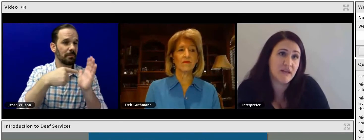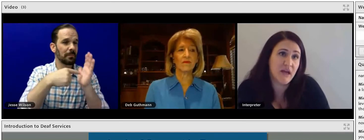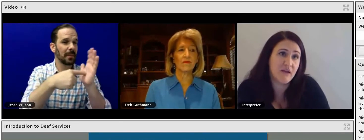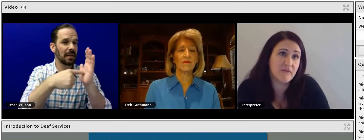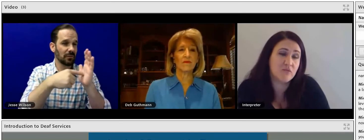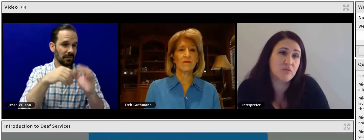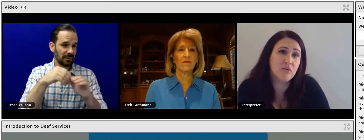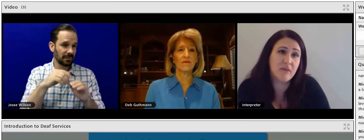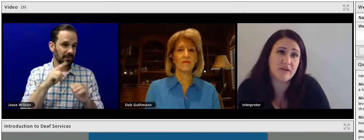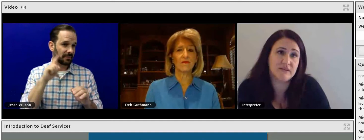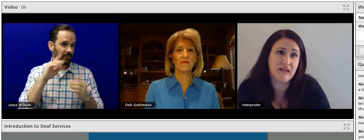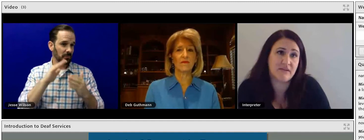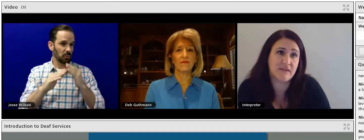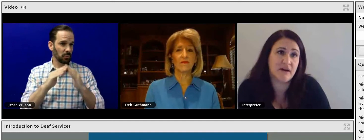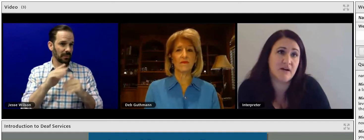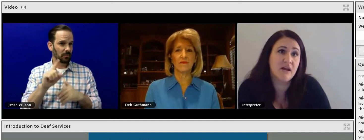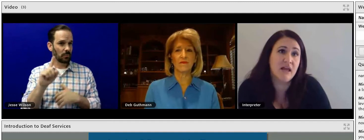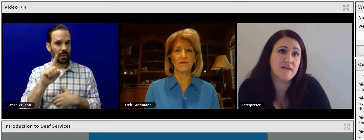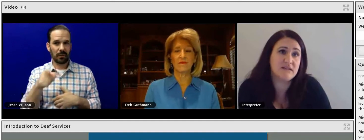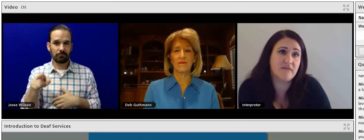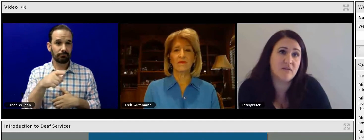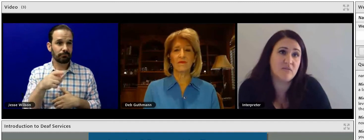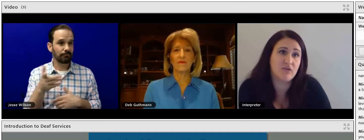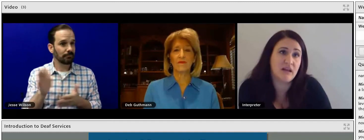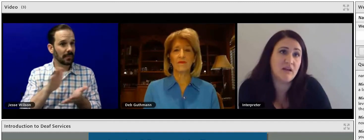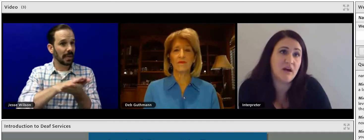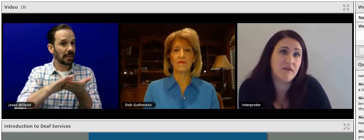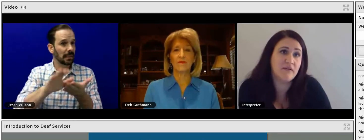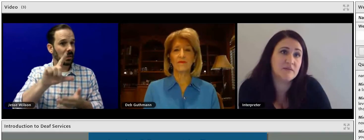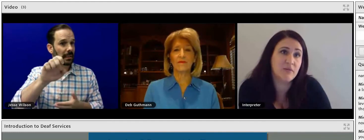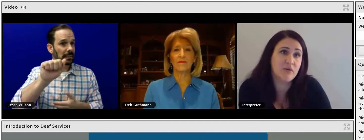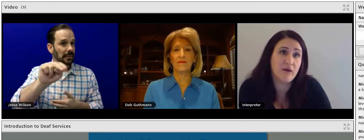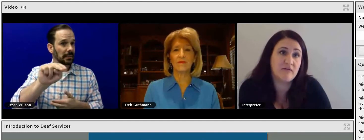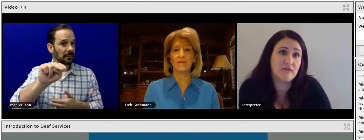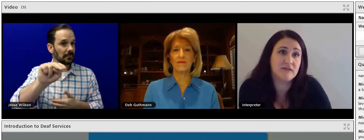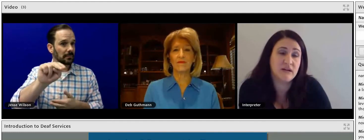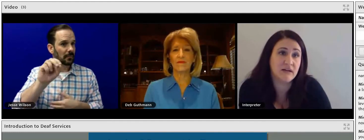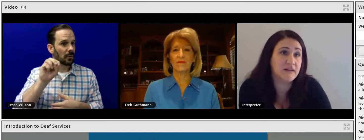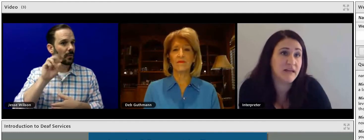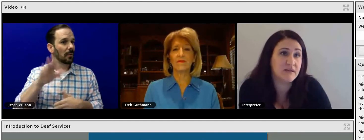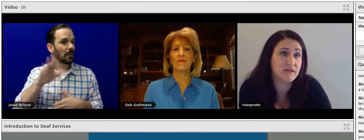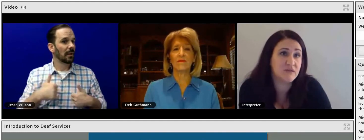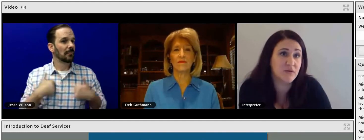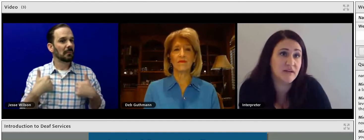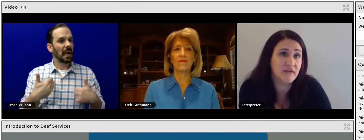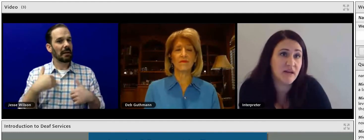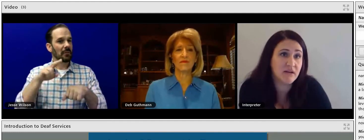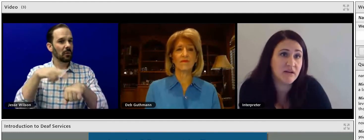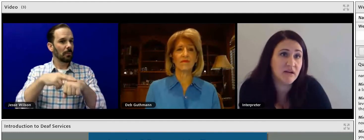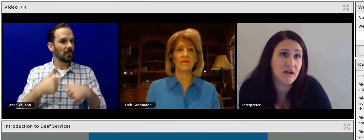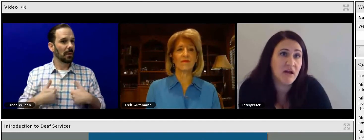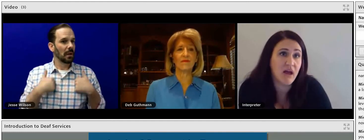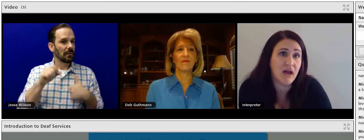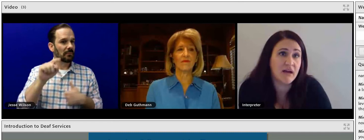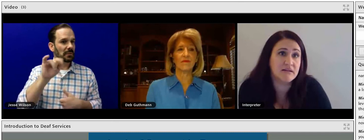Also, we only have a few role models out there in the deaf community of those people who have done clean and sober